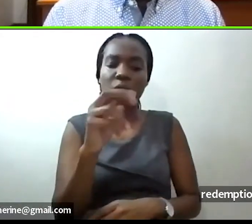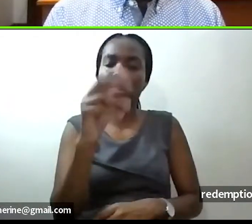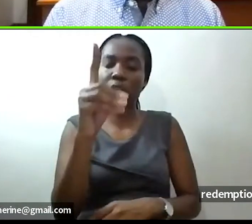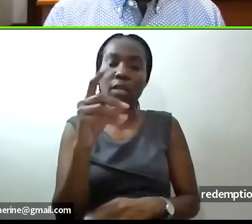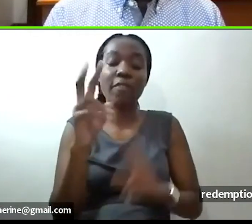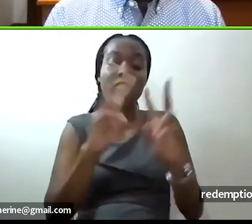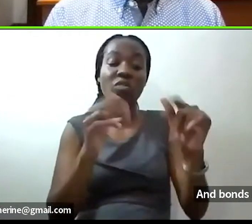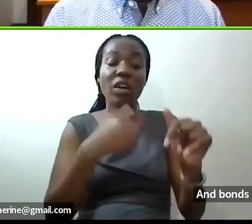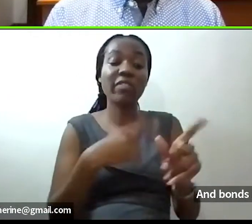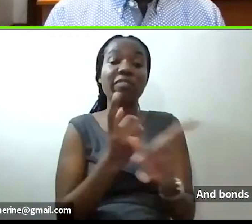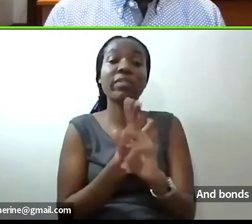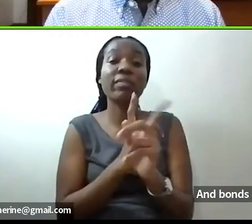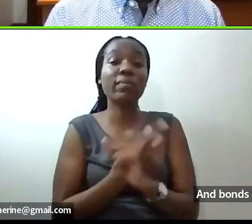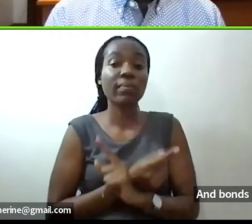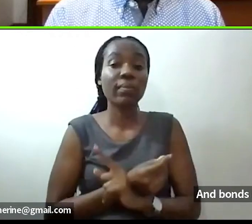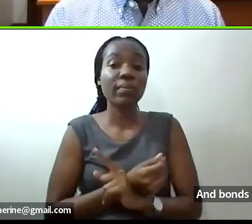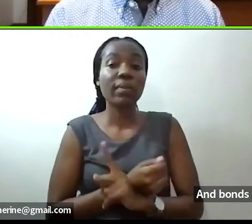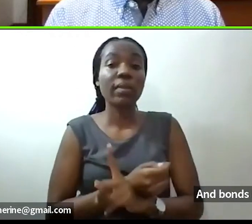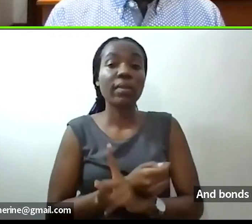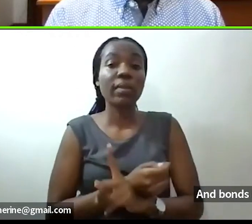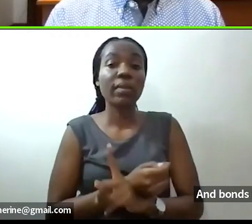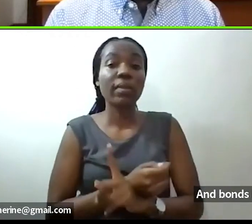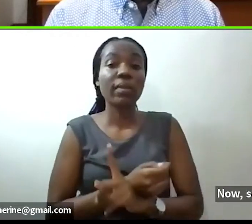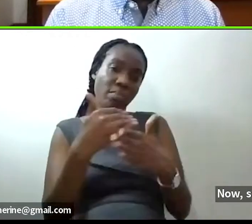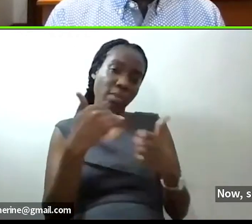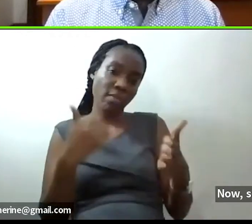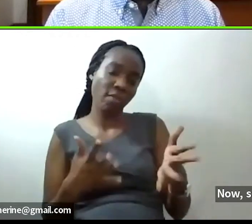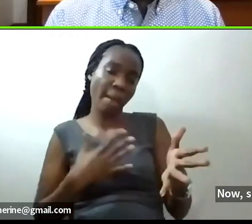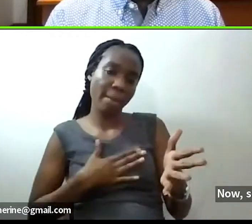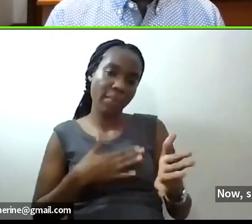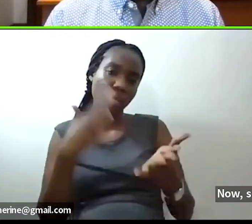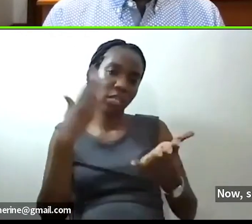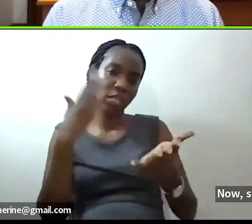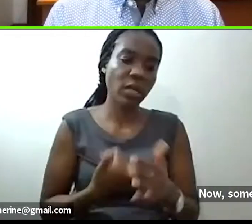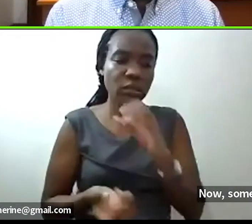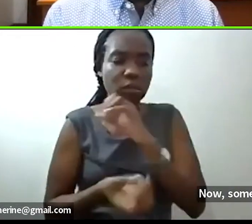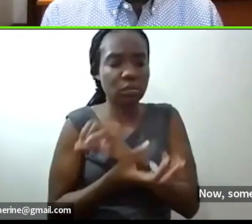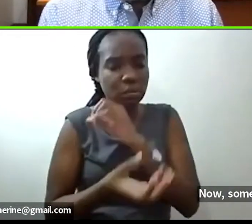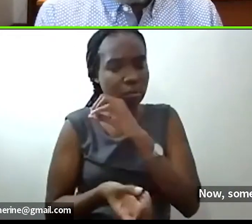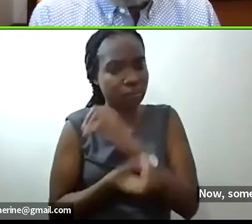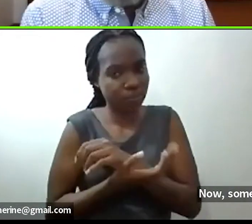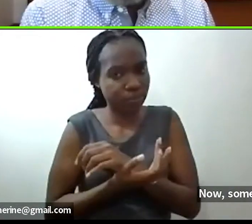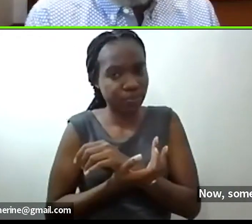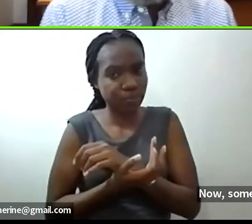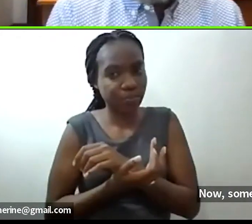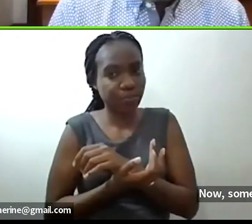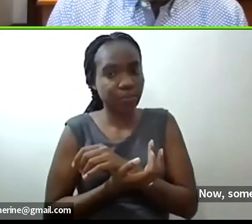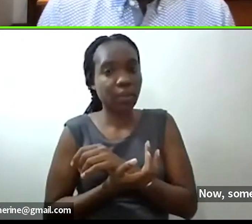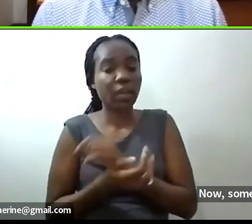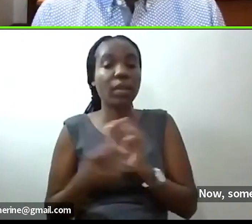Now, something before I stop is I wanted to talk about floating